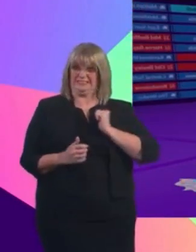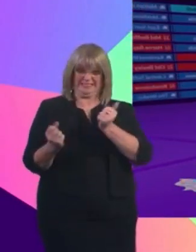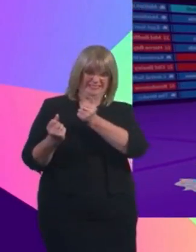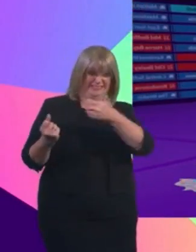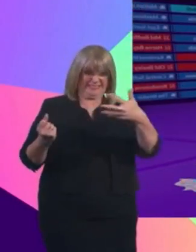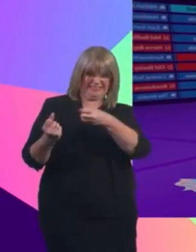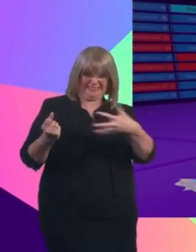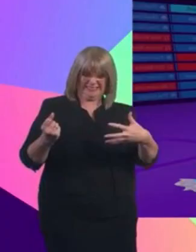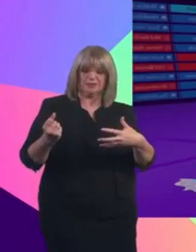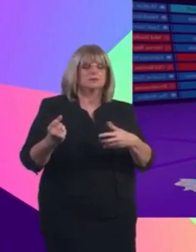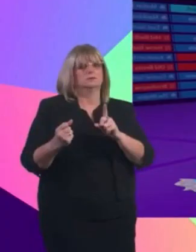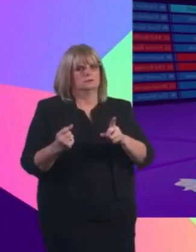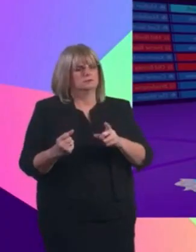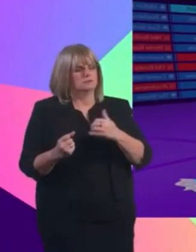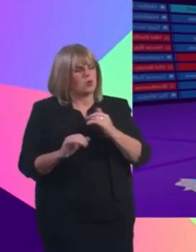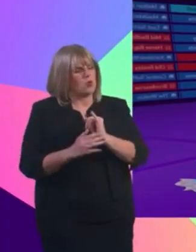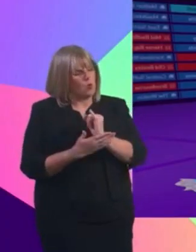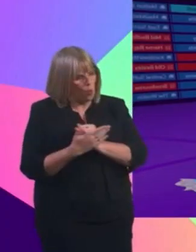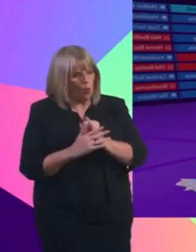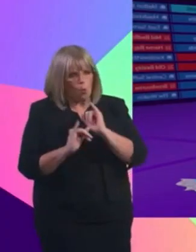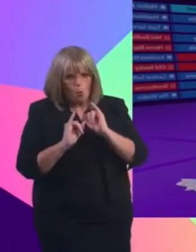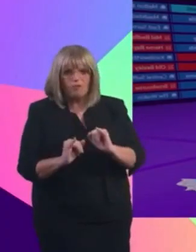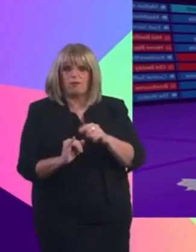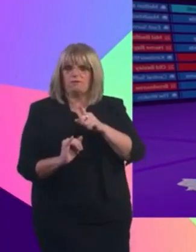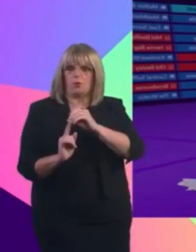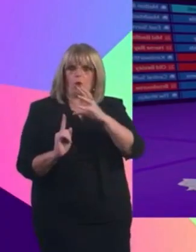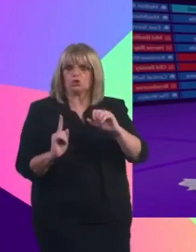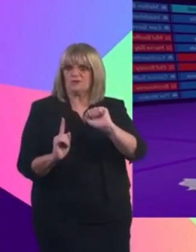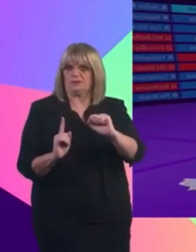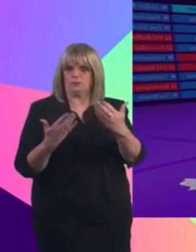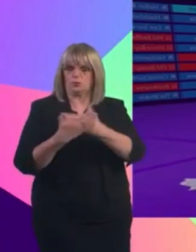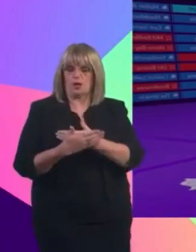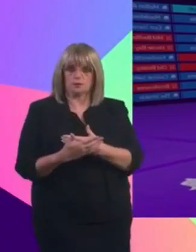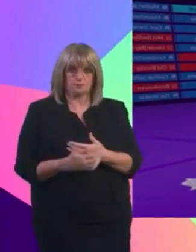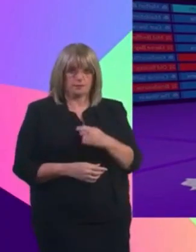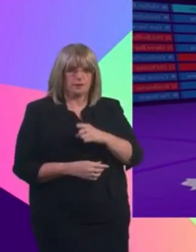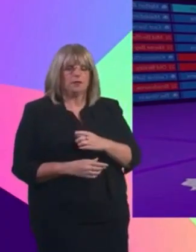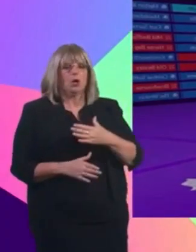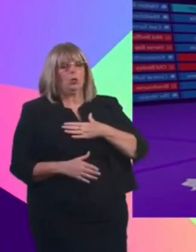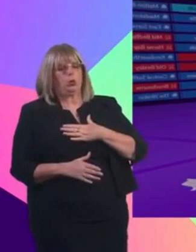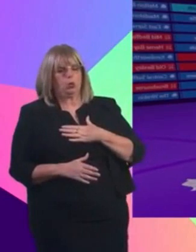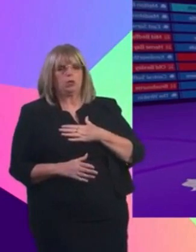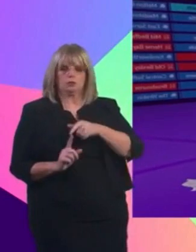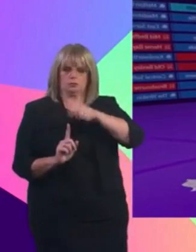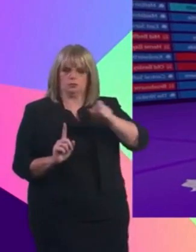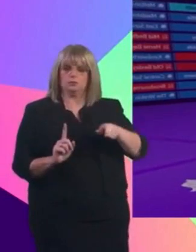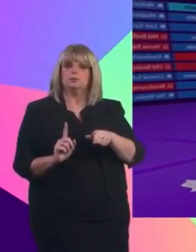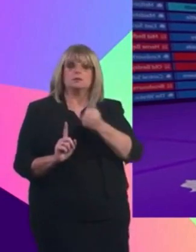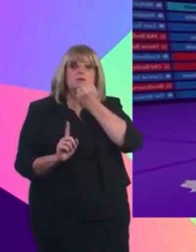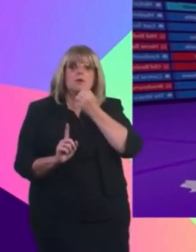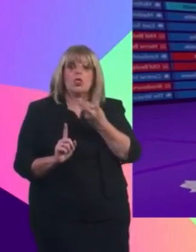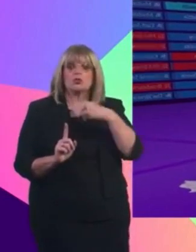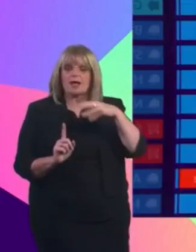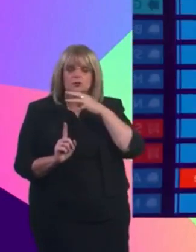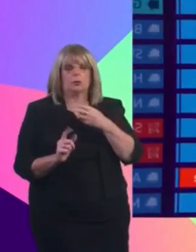Above all, I want to thank the voters of West Oxfordshire who have elected me again. It's a huge honour to serve you. Nick Clegg clearly